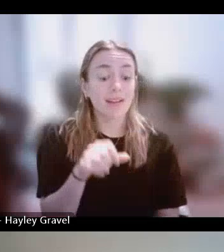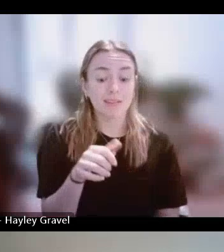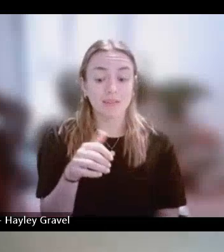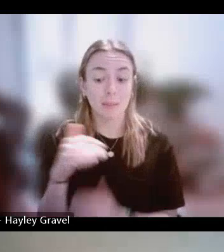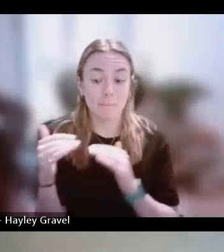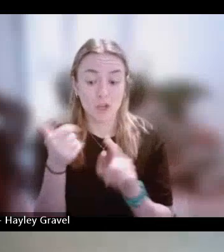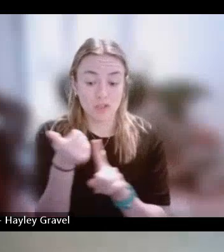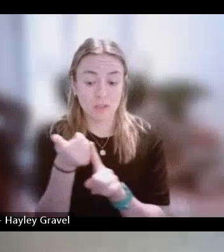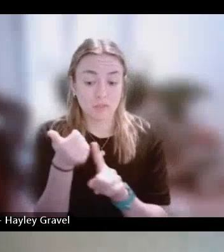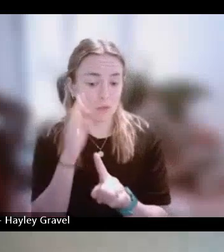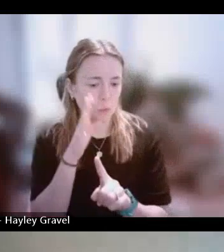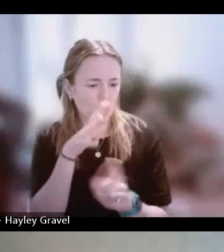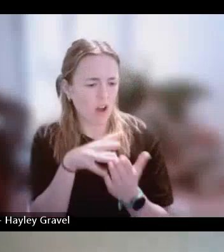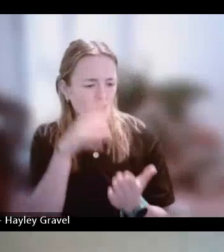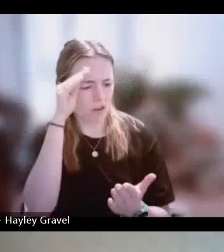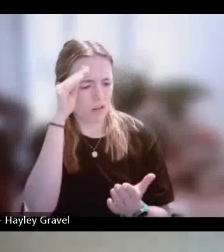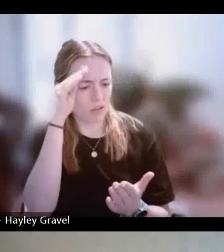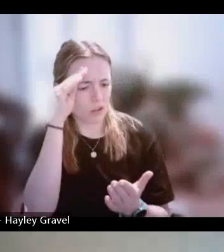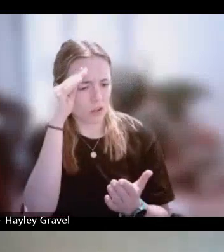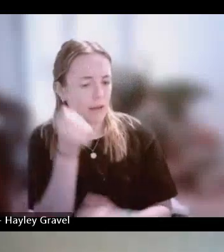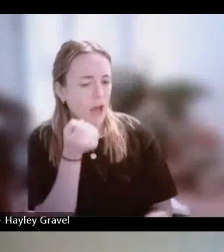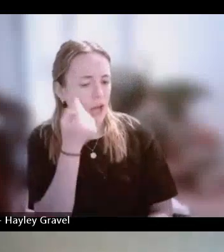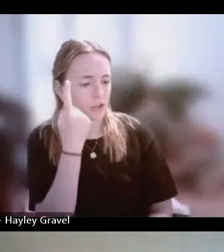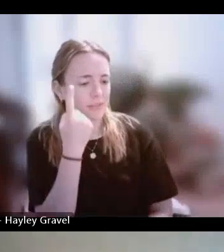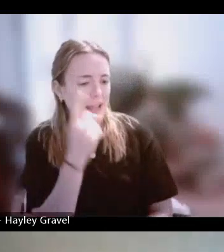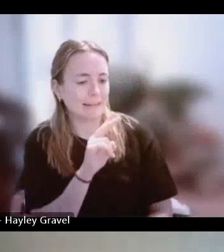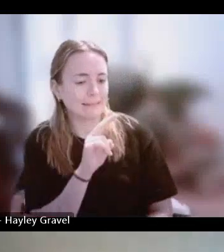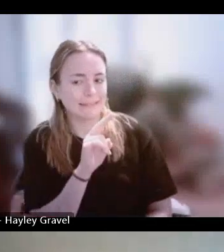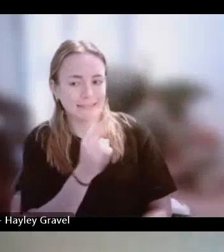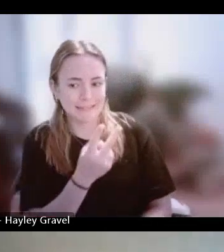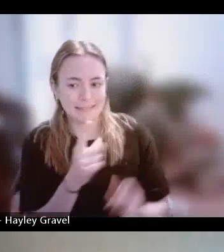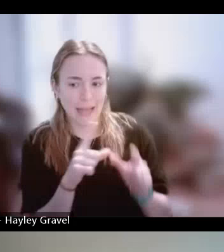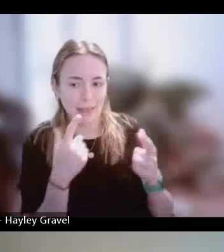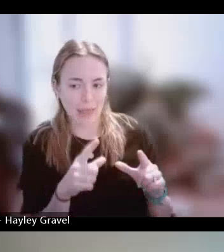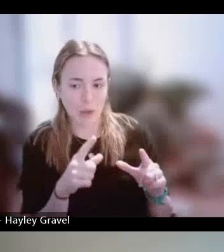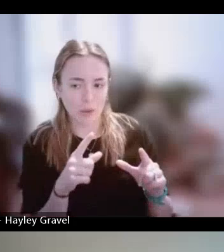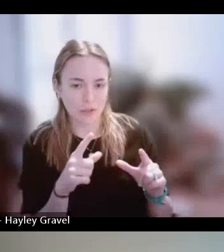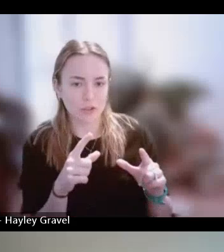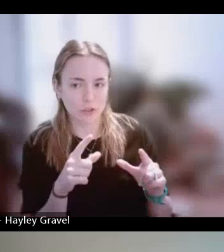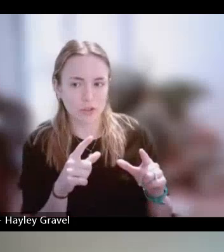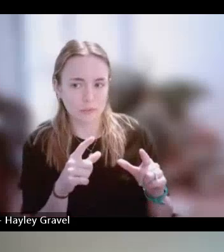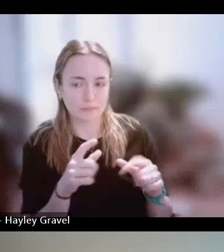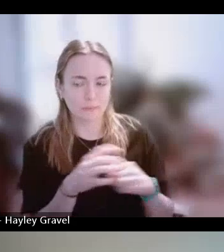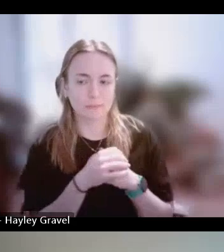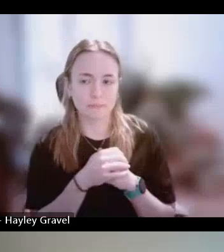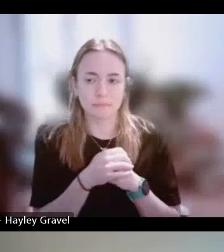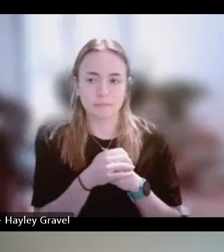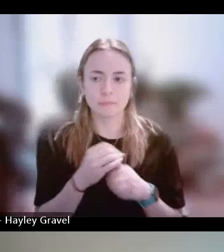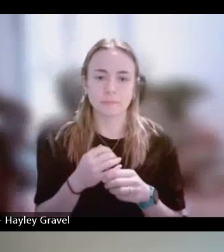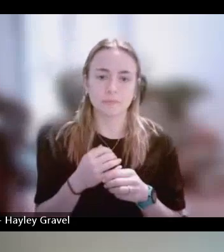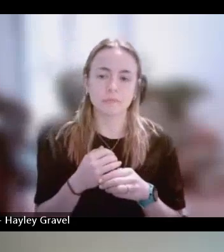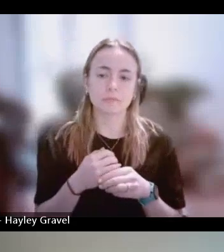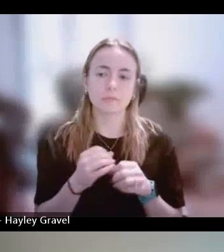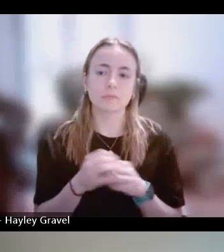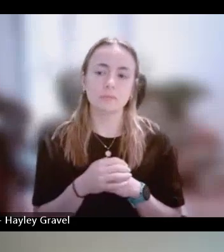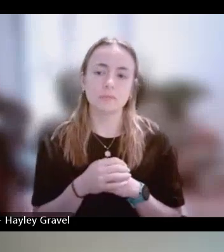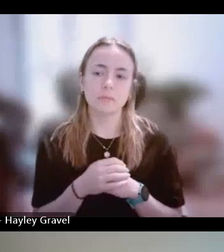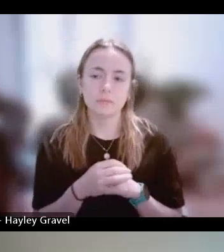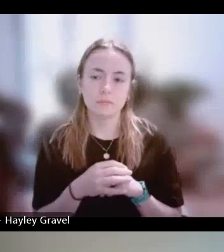and proving that they're not understanding by allowing them to use their first language primarily in the